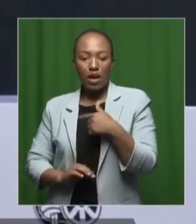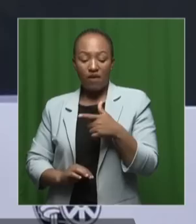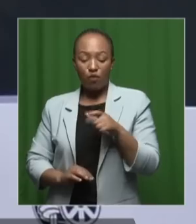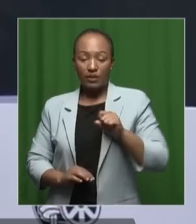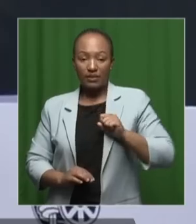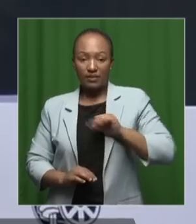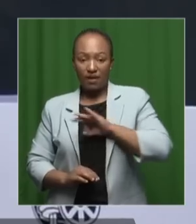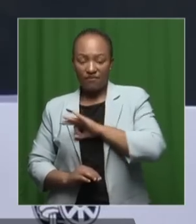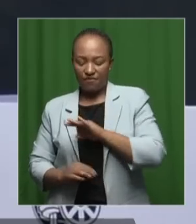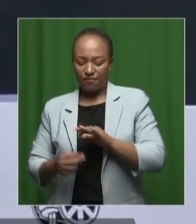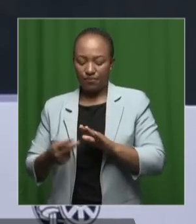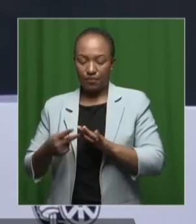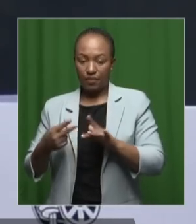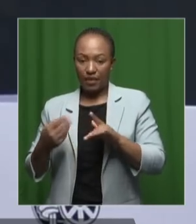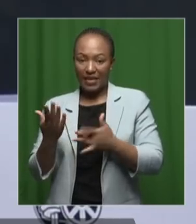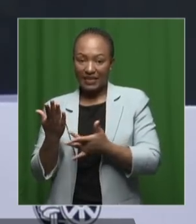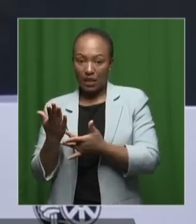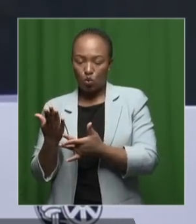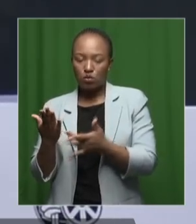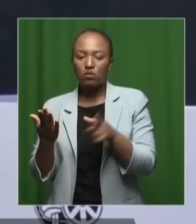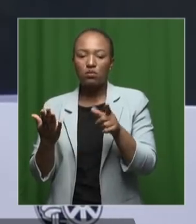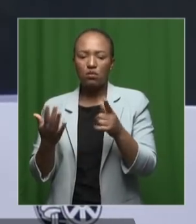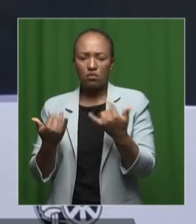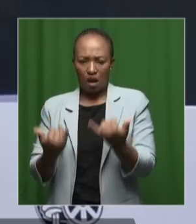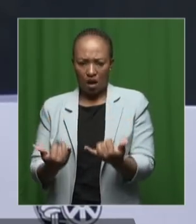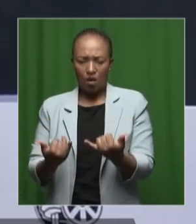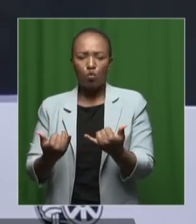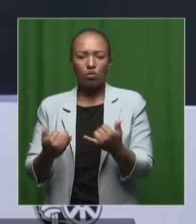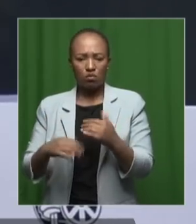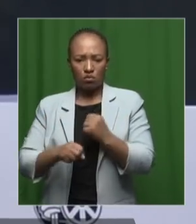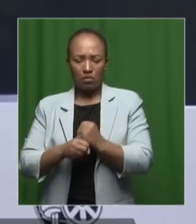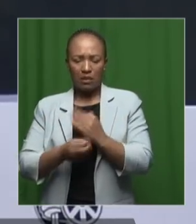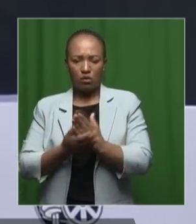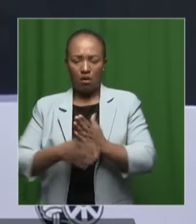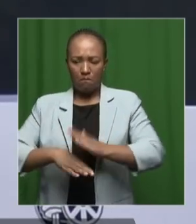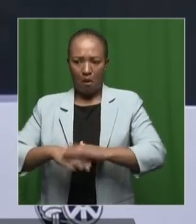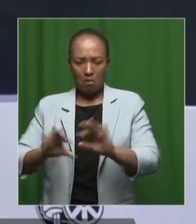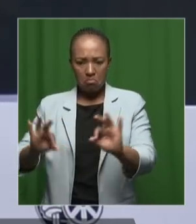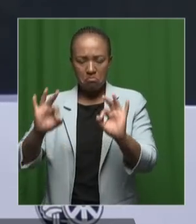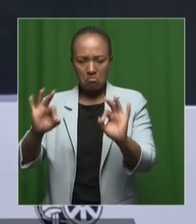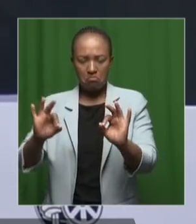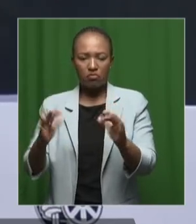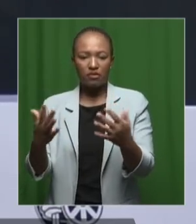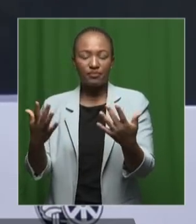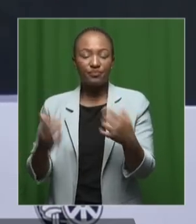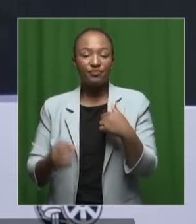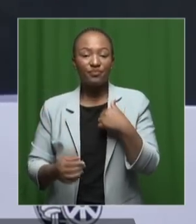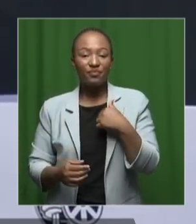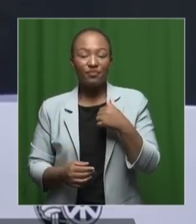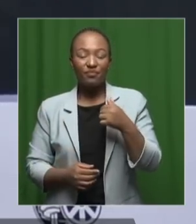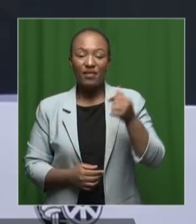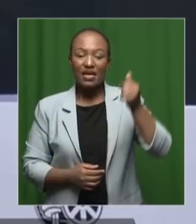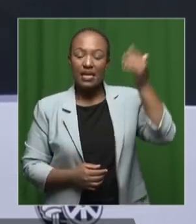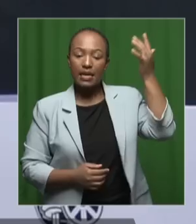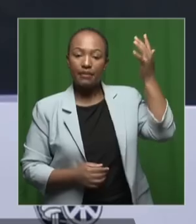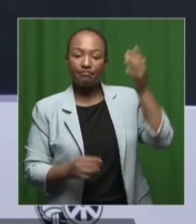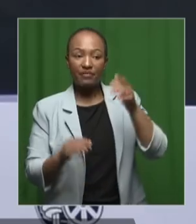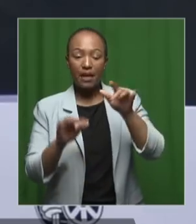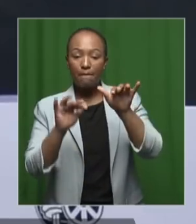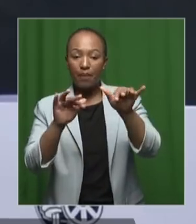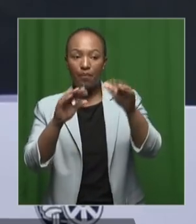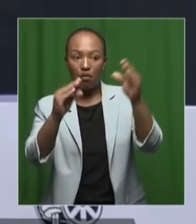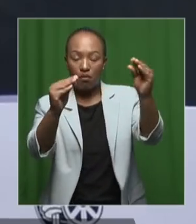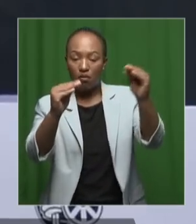level. Now, what I'm saying about the Immigration Act today, which is in